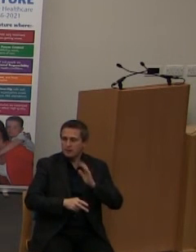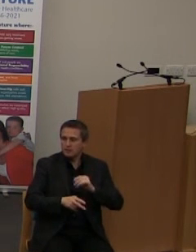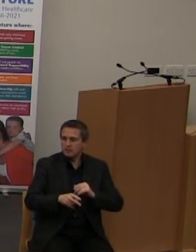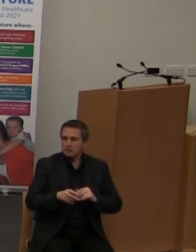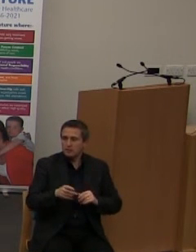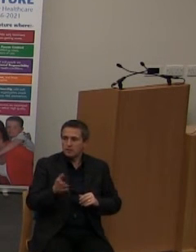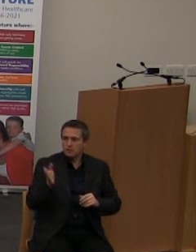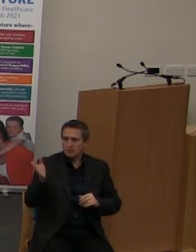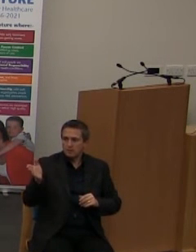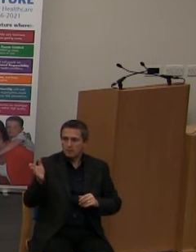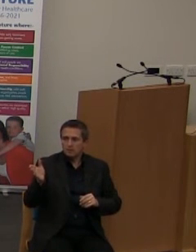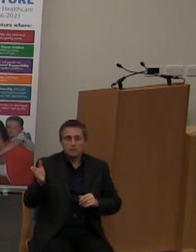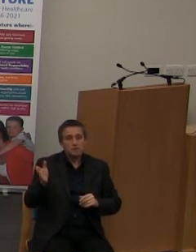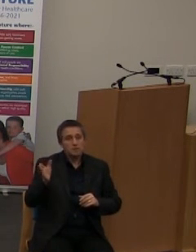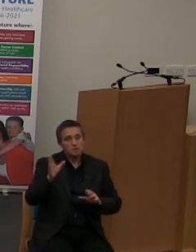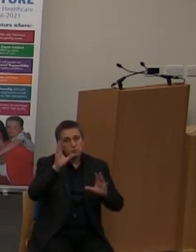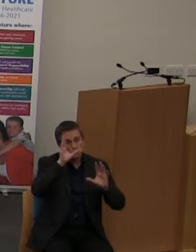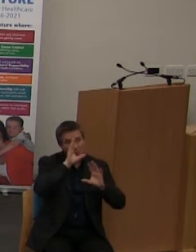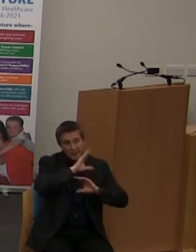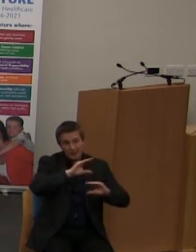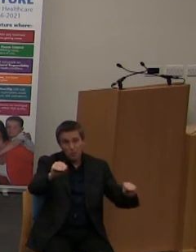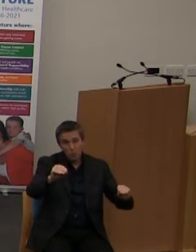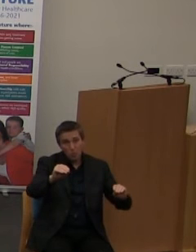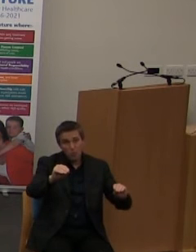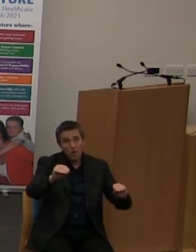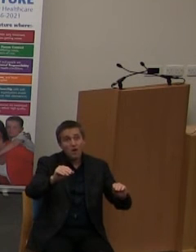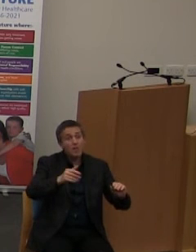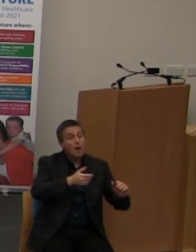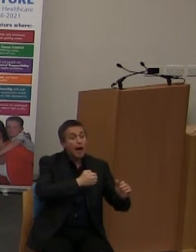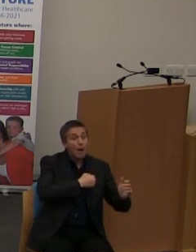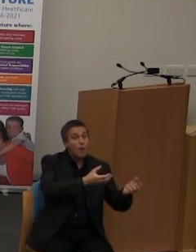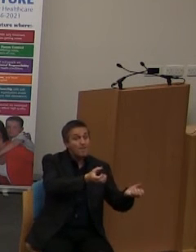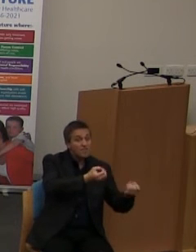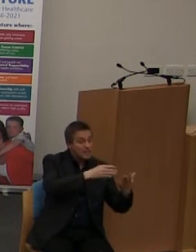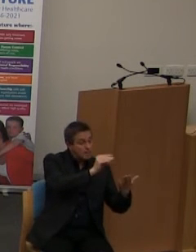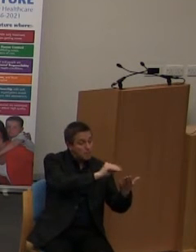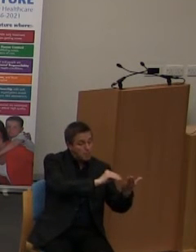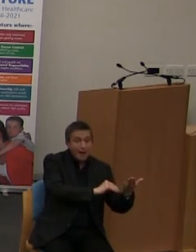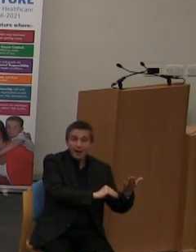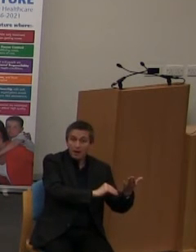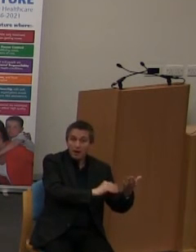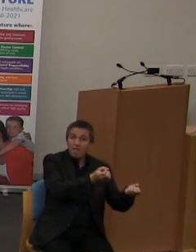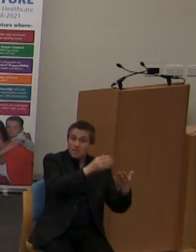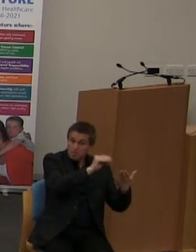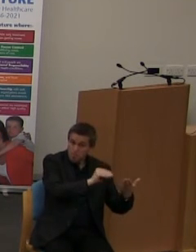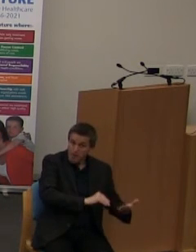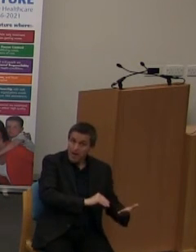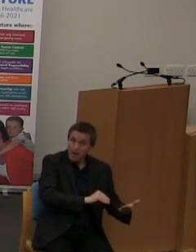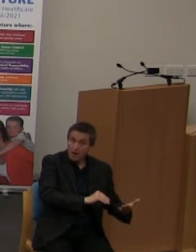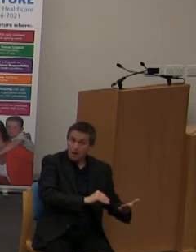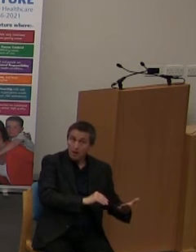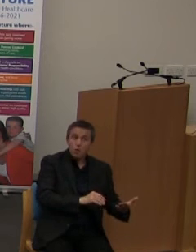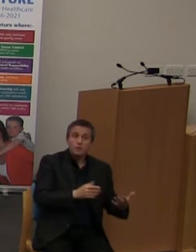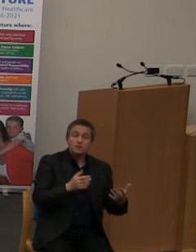one of the things that the public said very strongly to us through the healthcare strategy process was the challenge of elderly people, increasingly